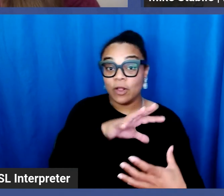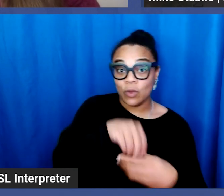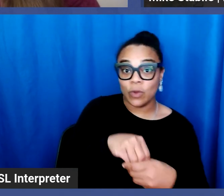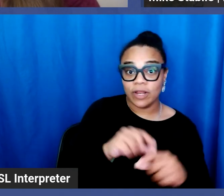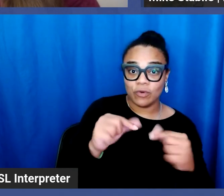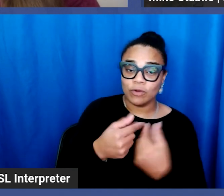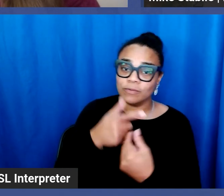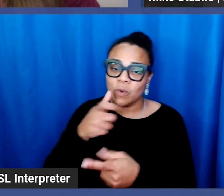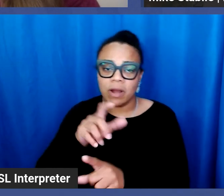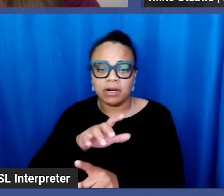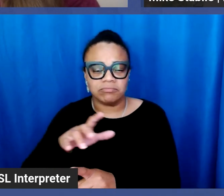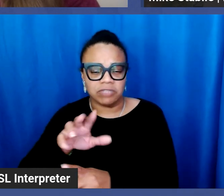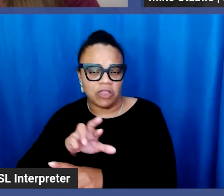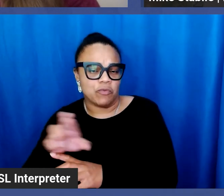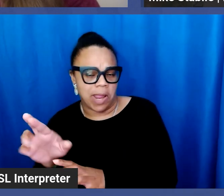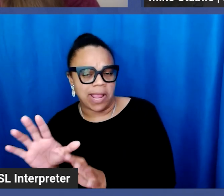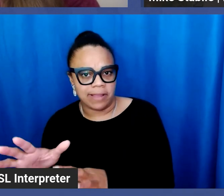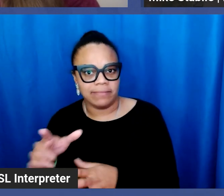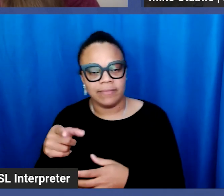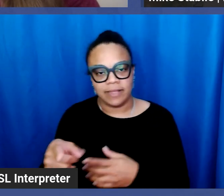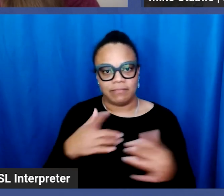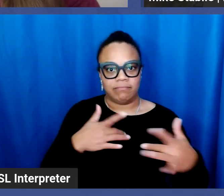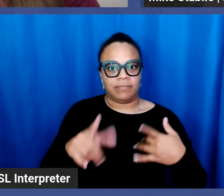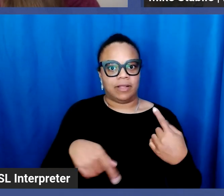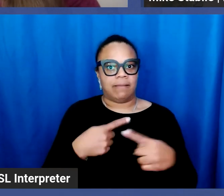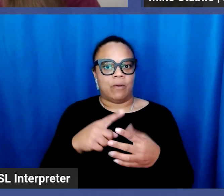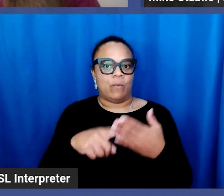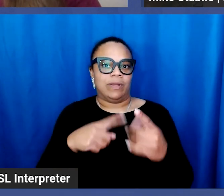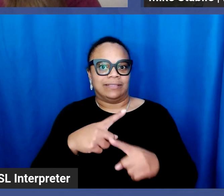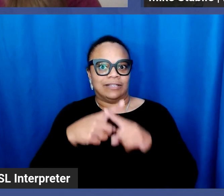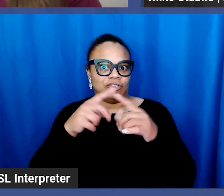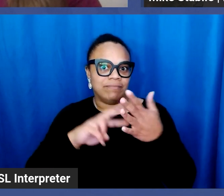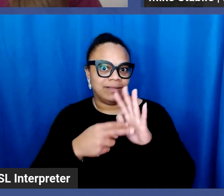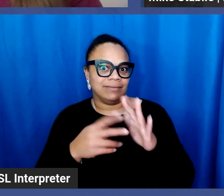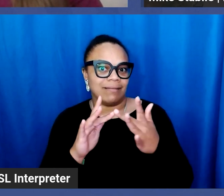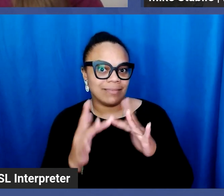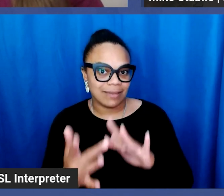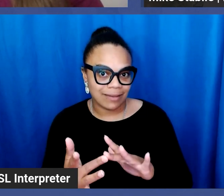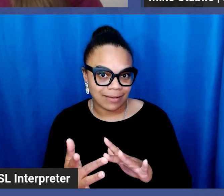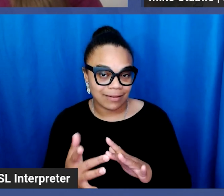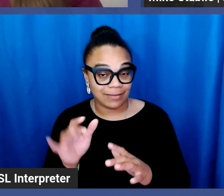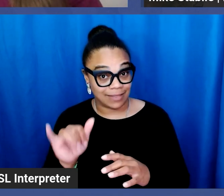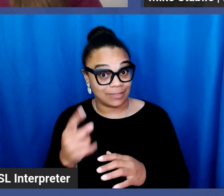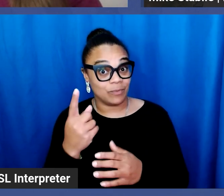concerned about what censorship means online, right? It's one thing when another,